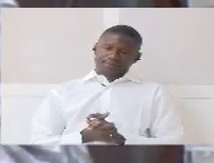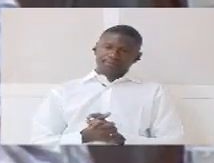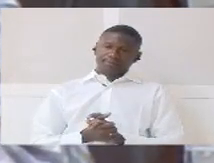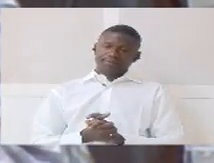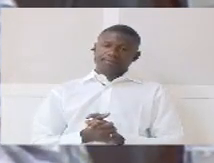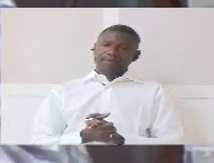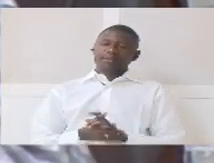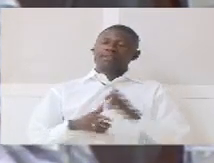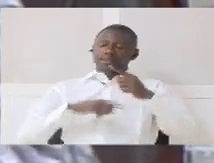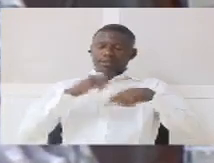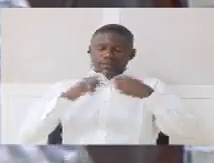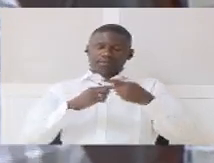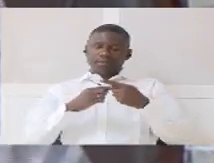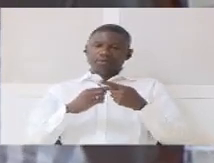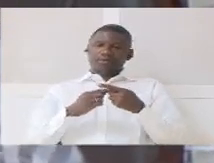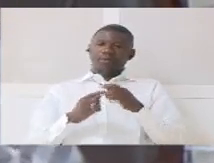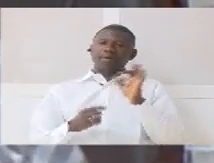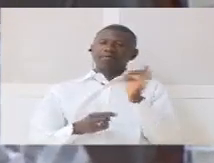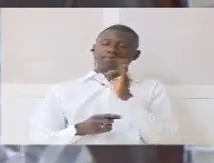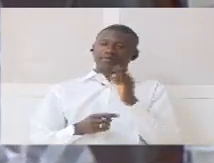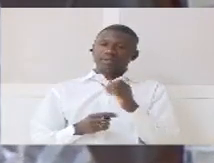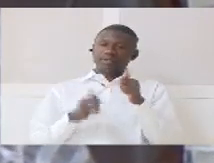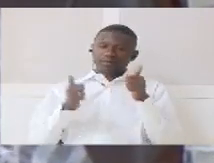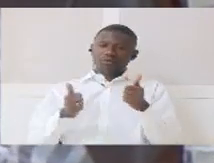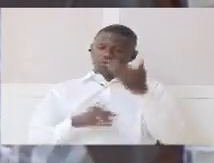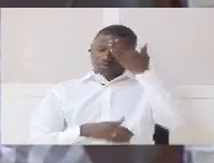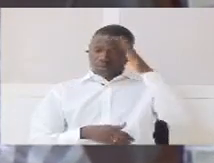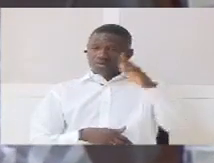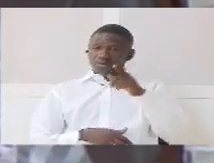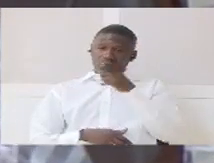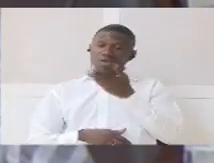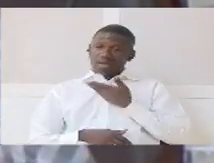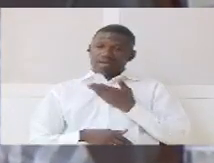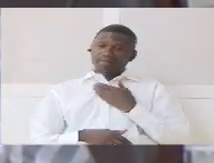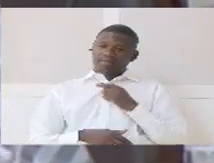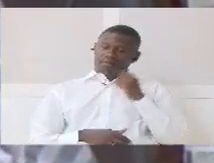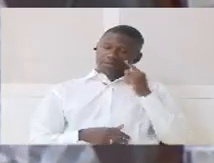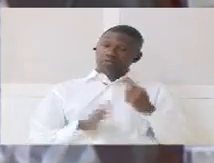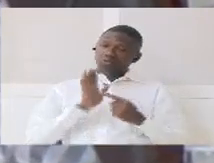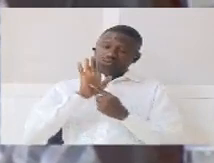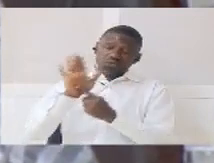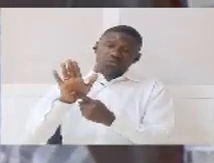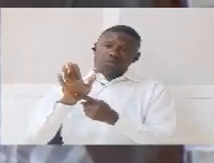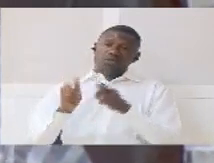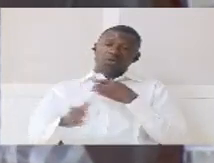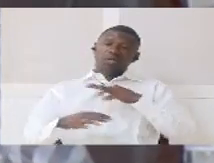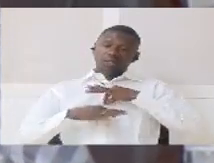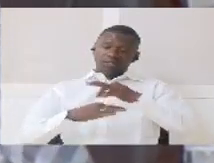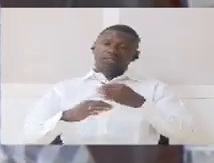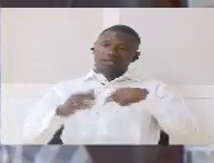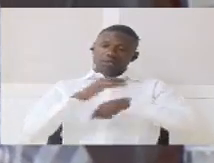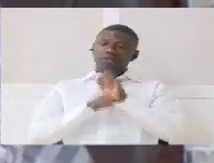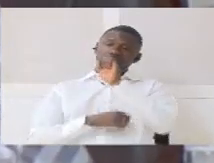It's pertaining to the very good behavior you have established and shown that you are interested in your